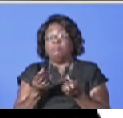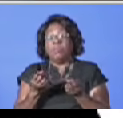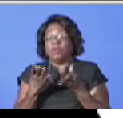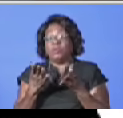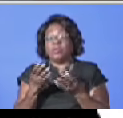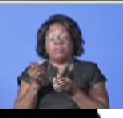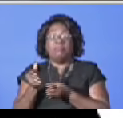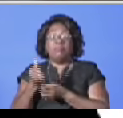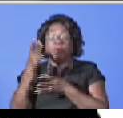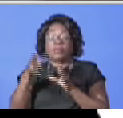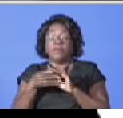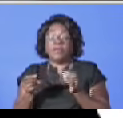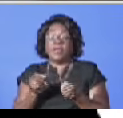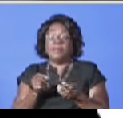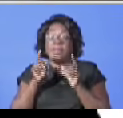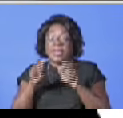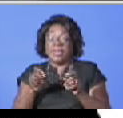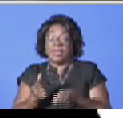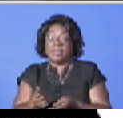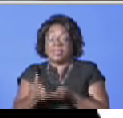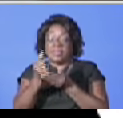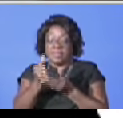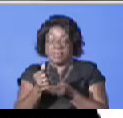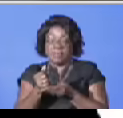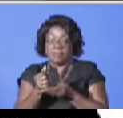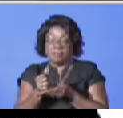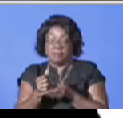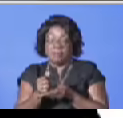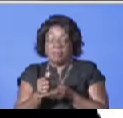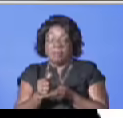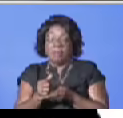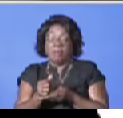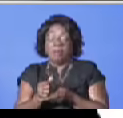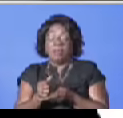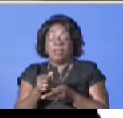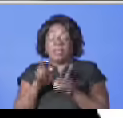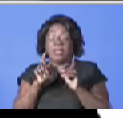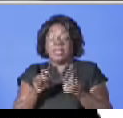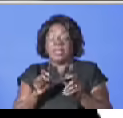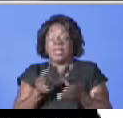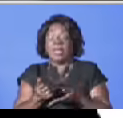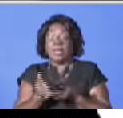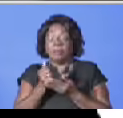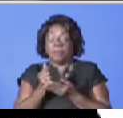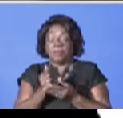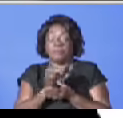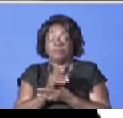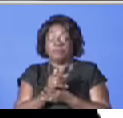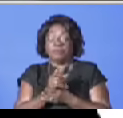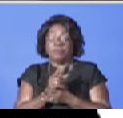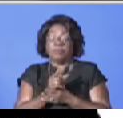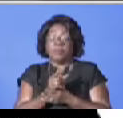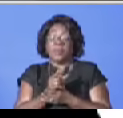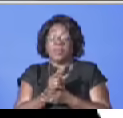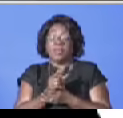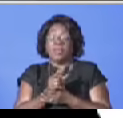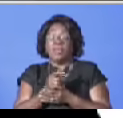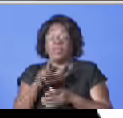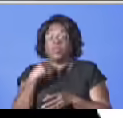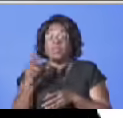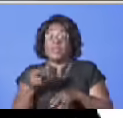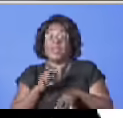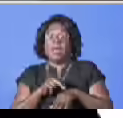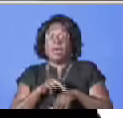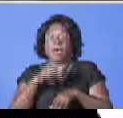If a plate of food or two plates of food is what I could offer weekly for them, then that's what they could do. That they'll gladly accept that. So it's been difficult